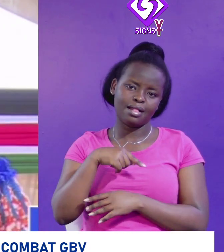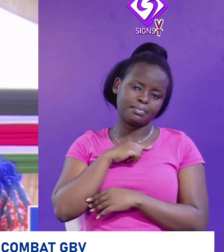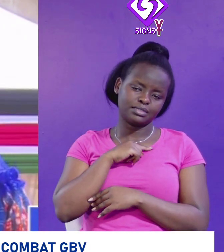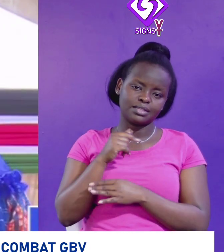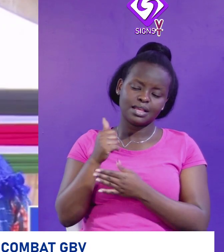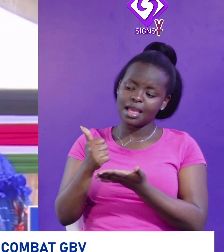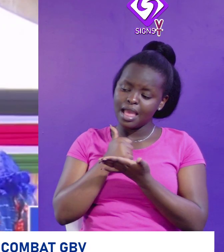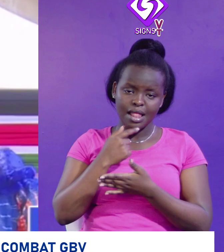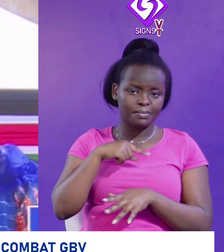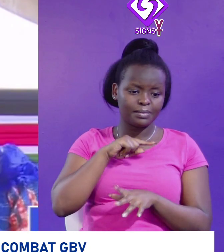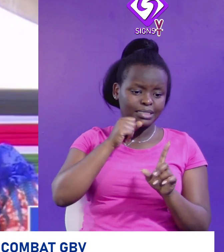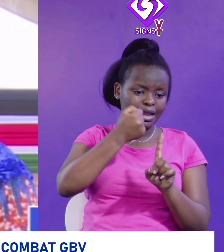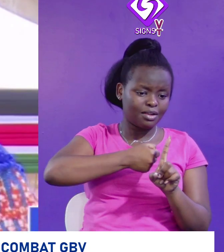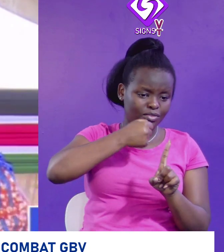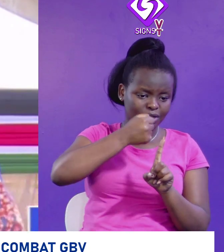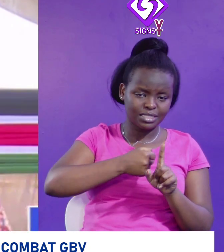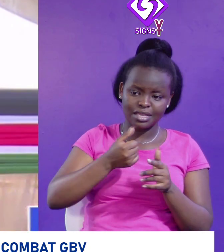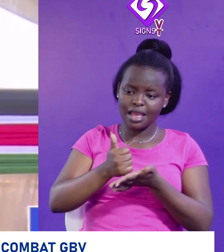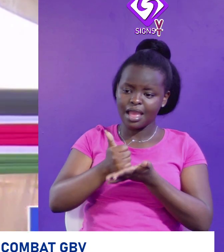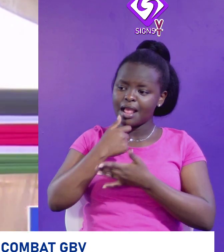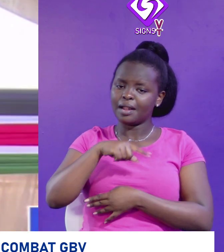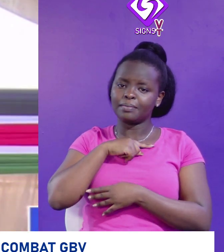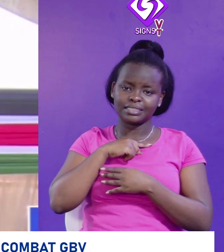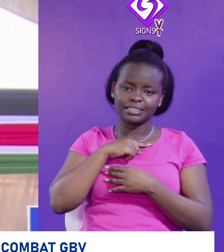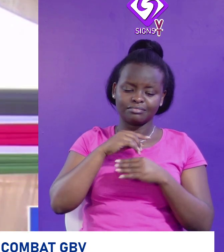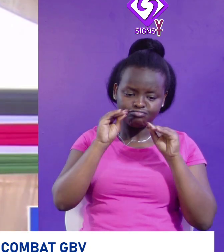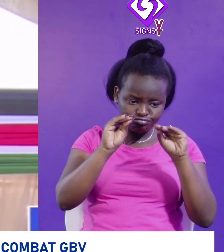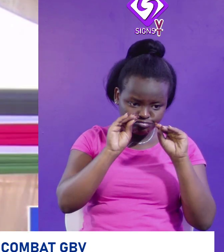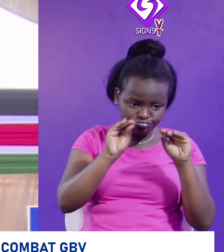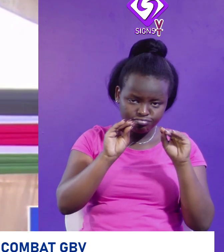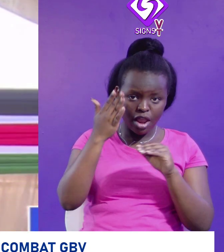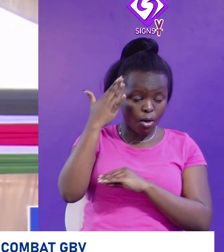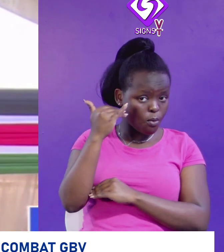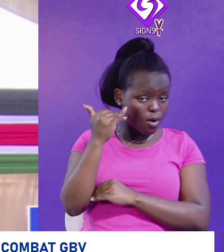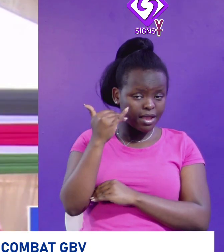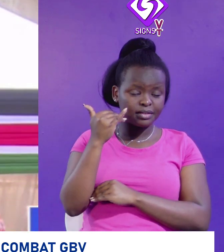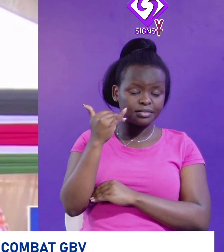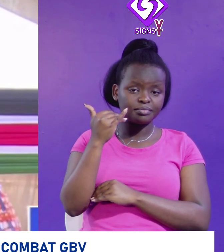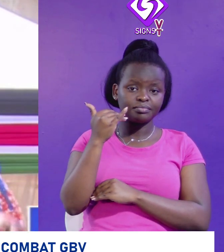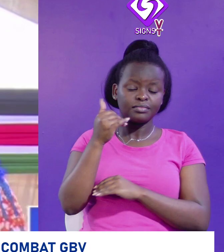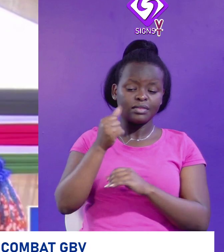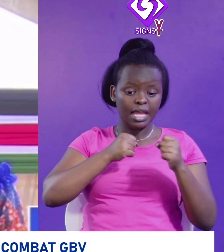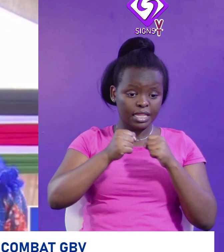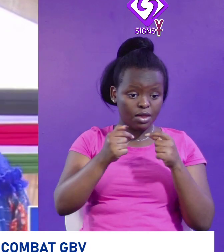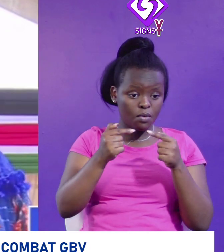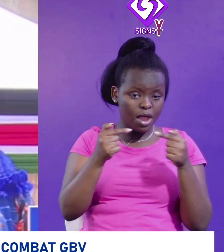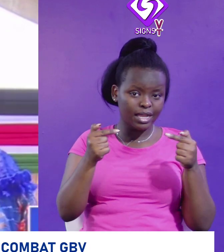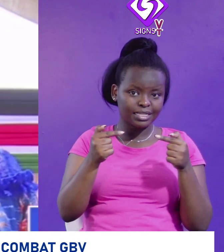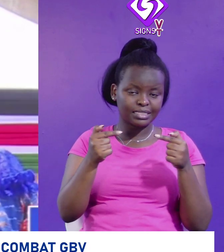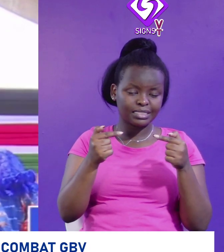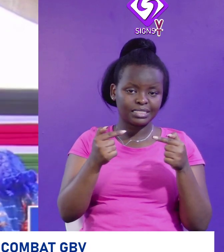in advocacy, to help us in sensitization, because the war against triple